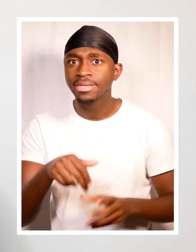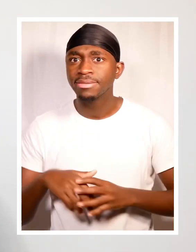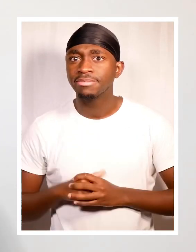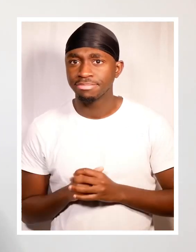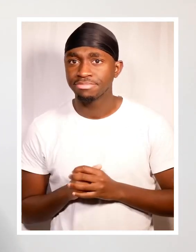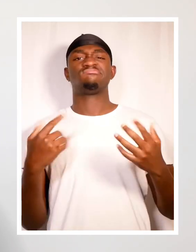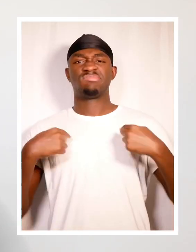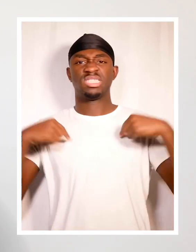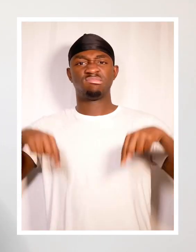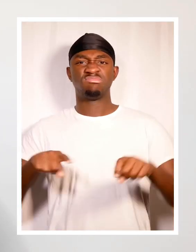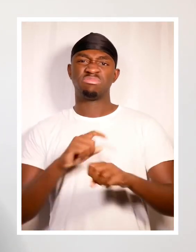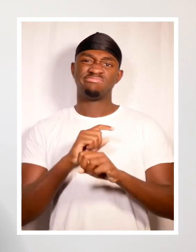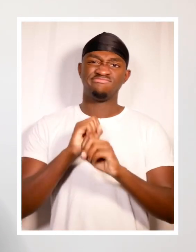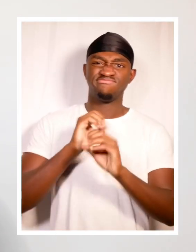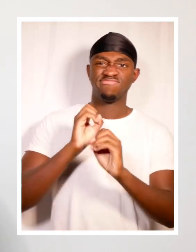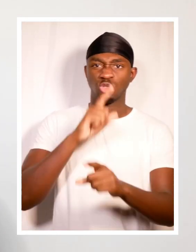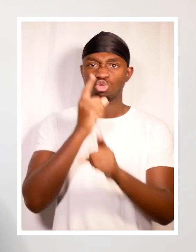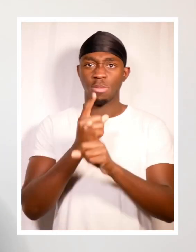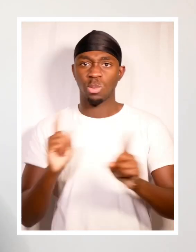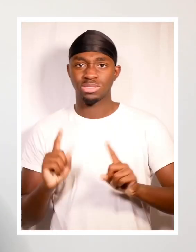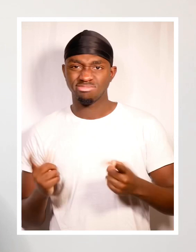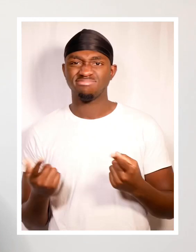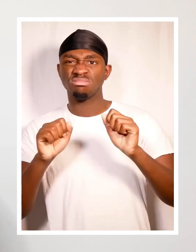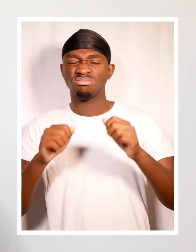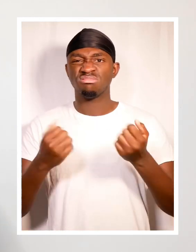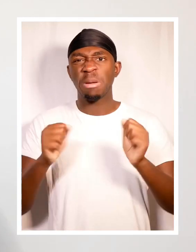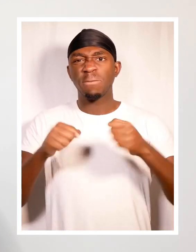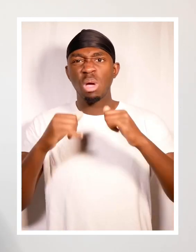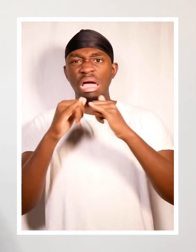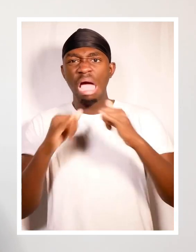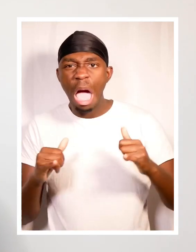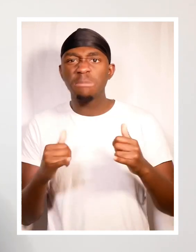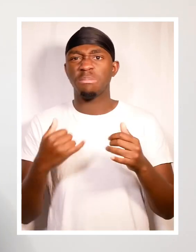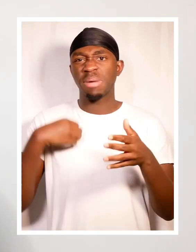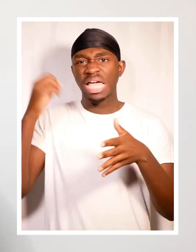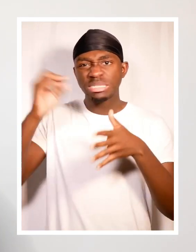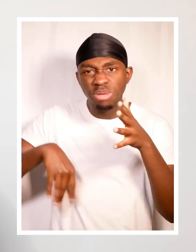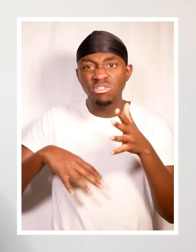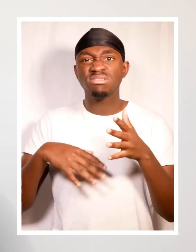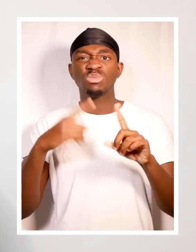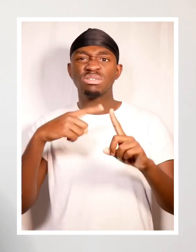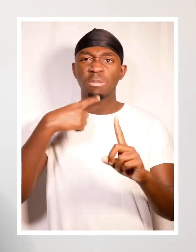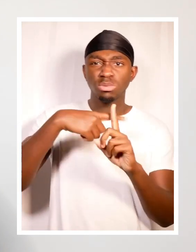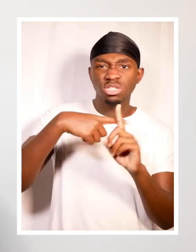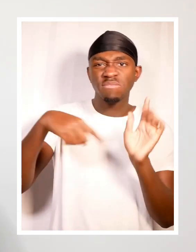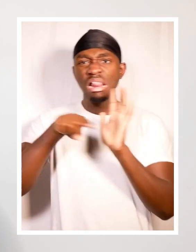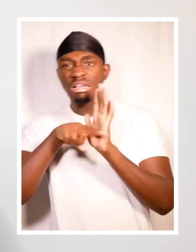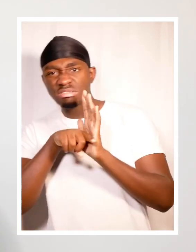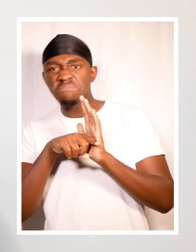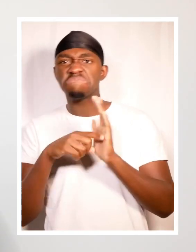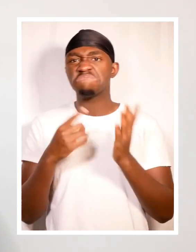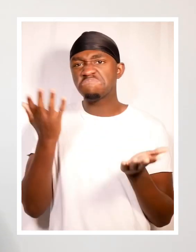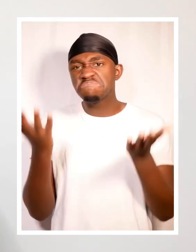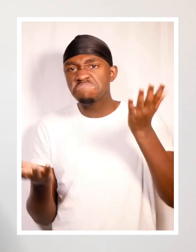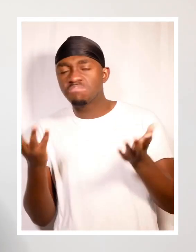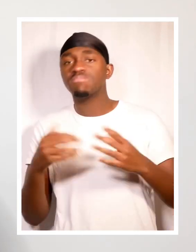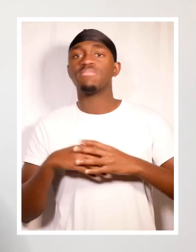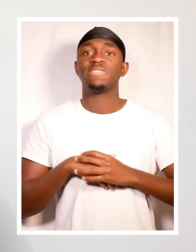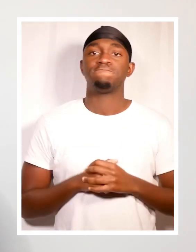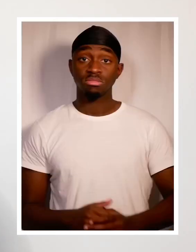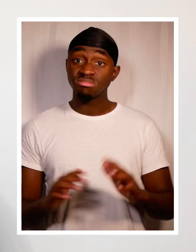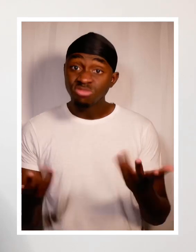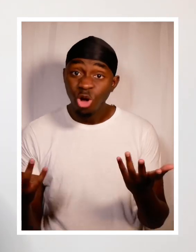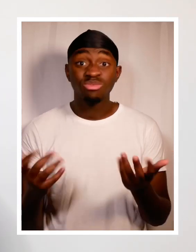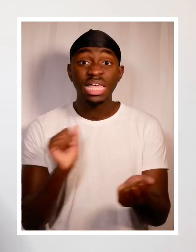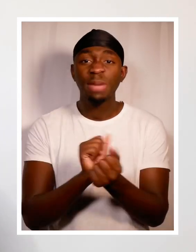today i'm going to be talking about boot camps my experience things to look out for and the pros and cons so keep